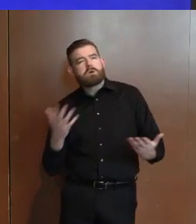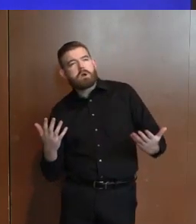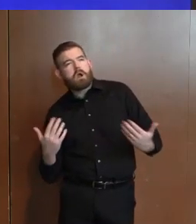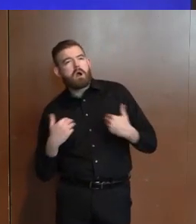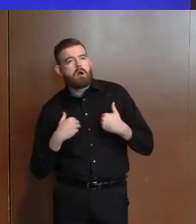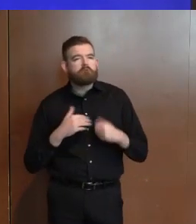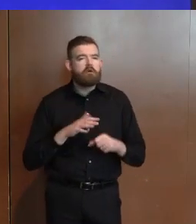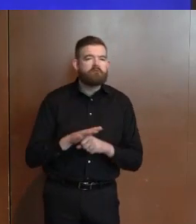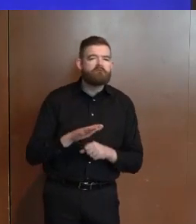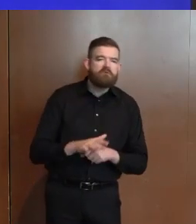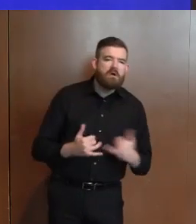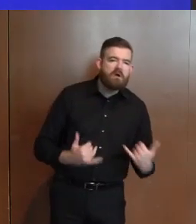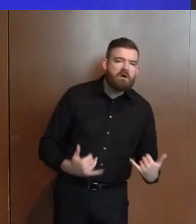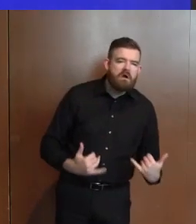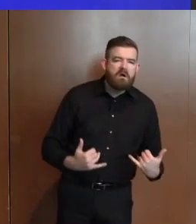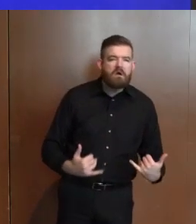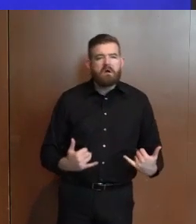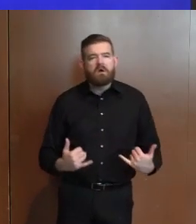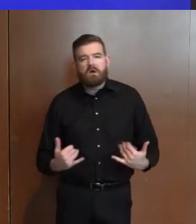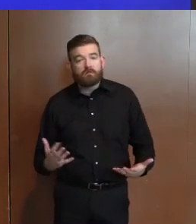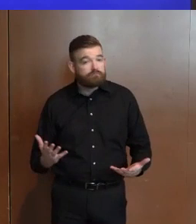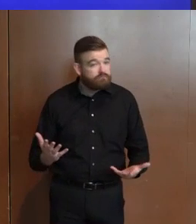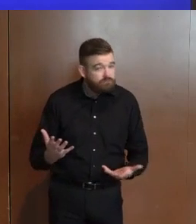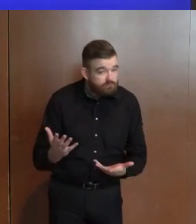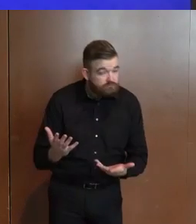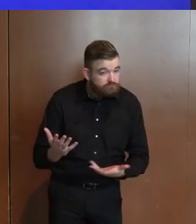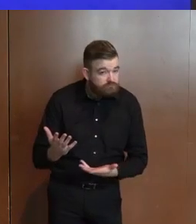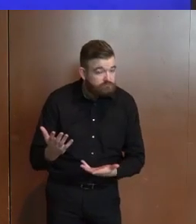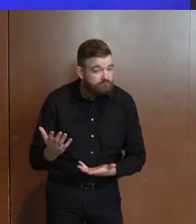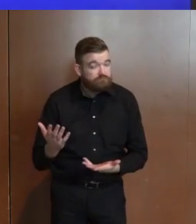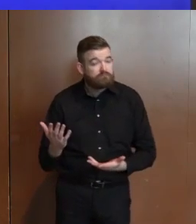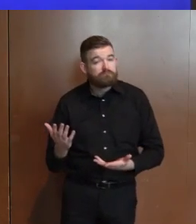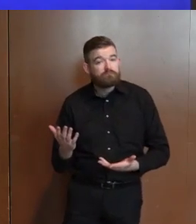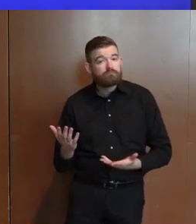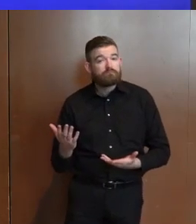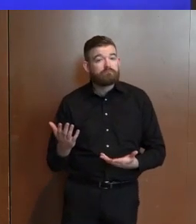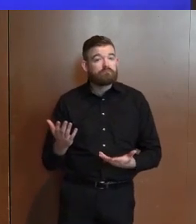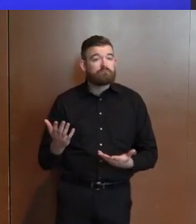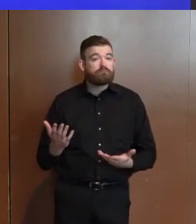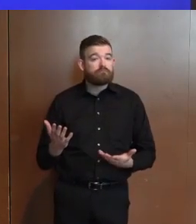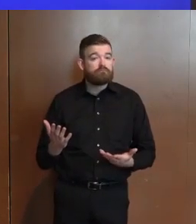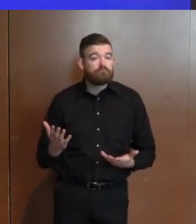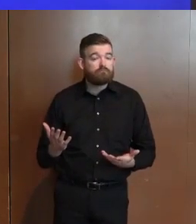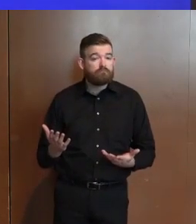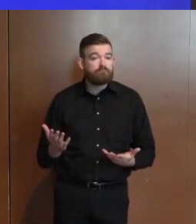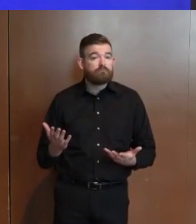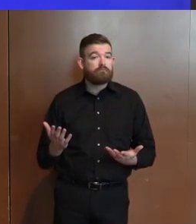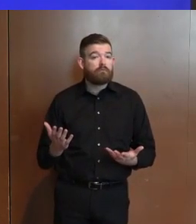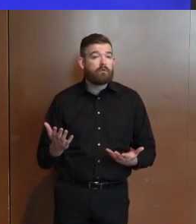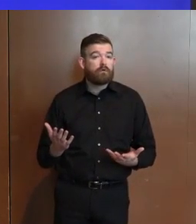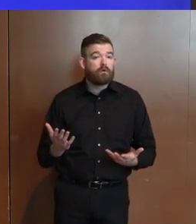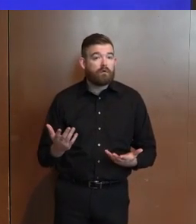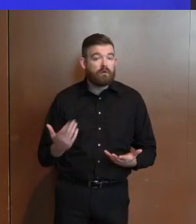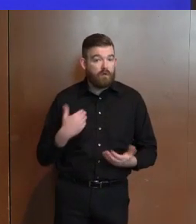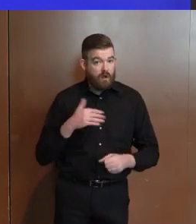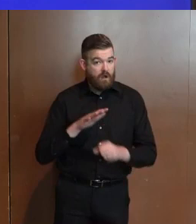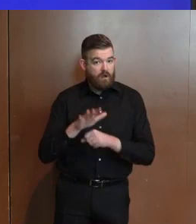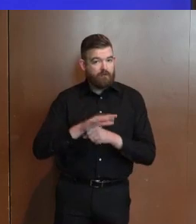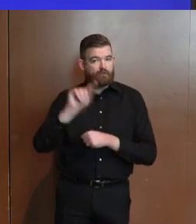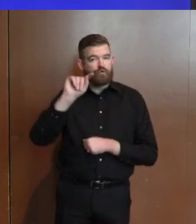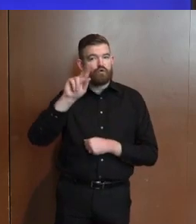machines. Any indication you might be short of supplies, intubation tubes, as well as possible anesthesia drugs related if so